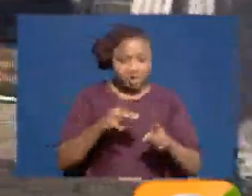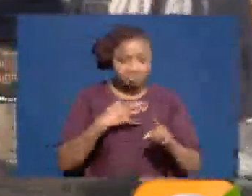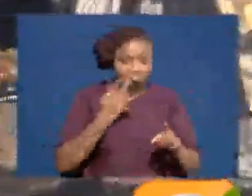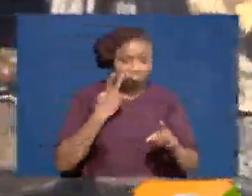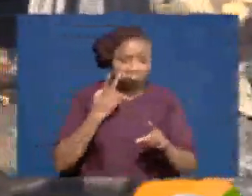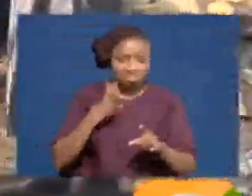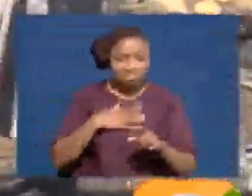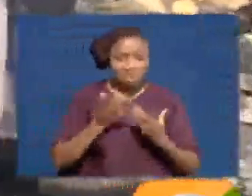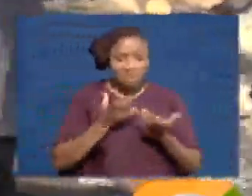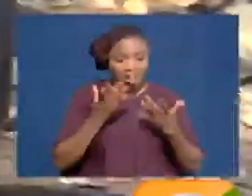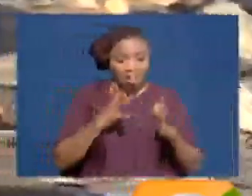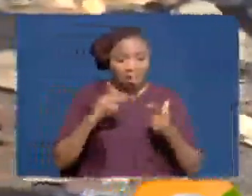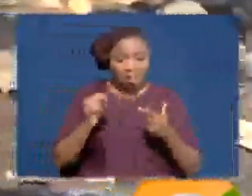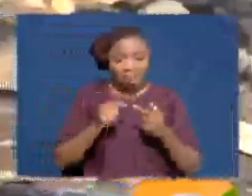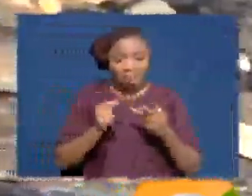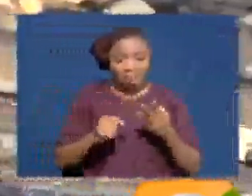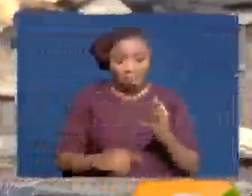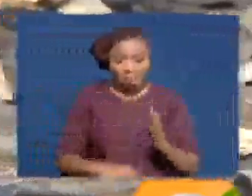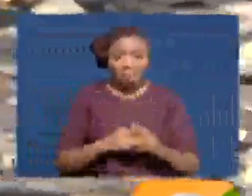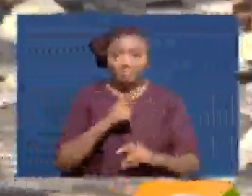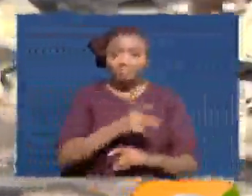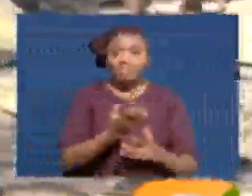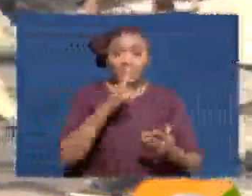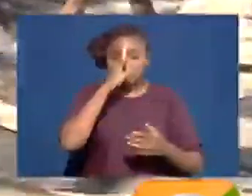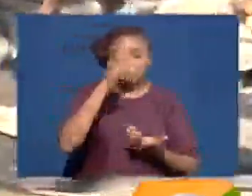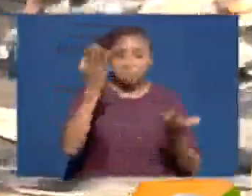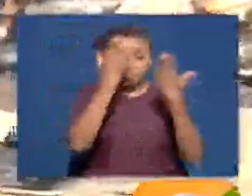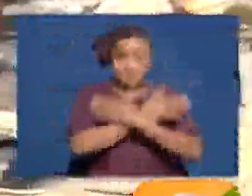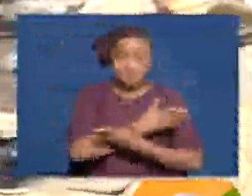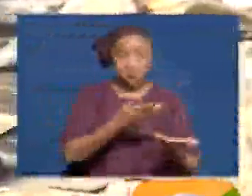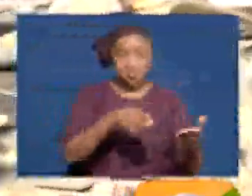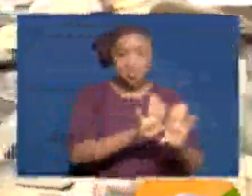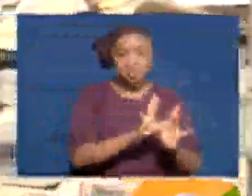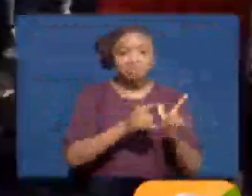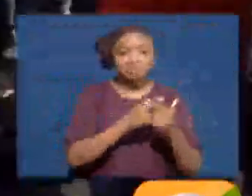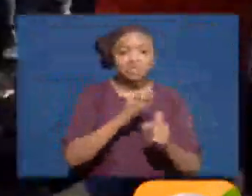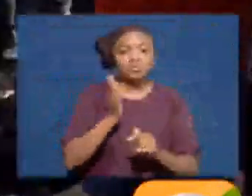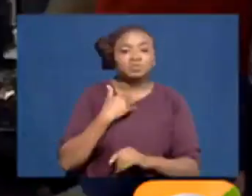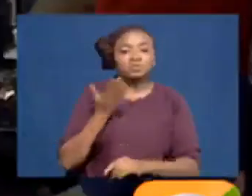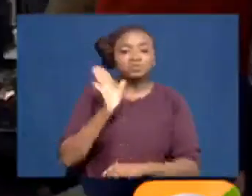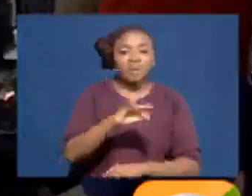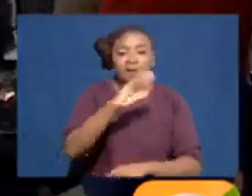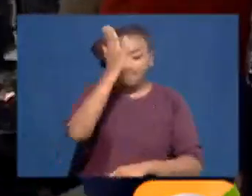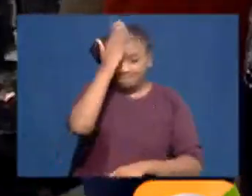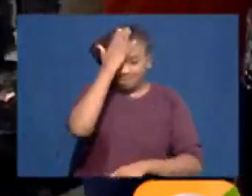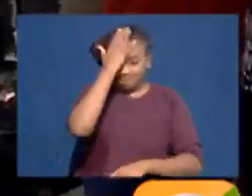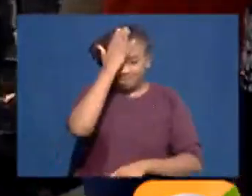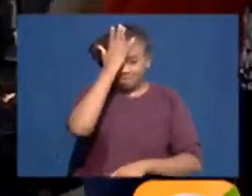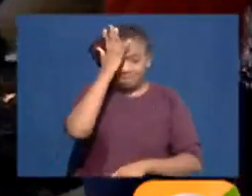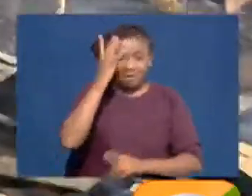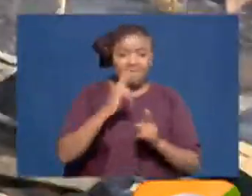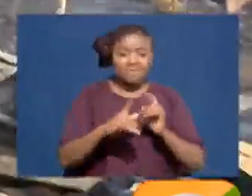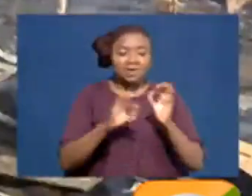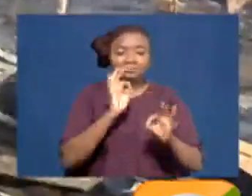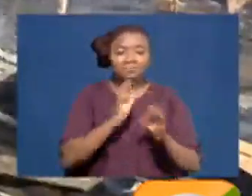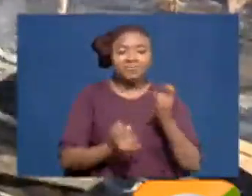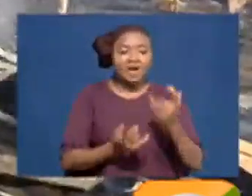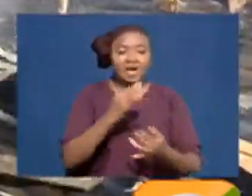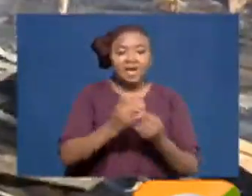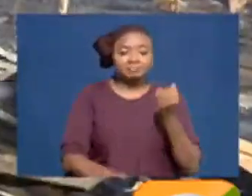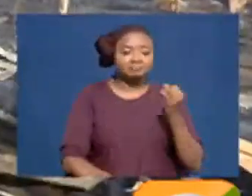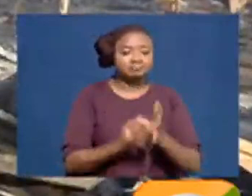Many of these traders had closed their businesses on Sunday evening to resume on Monday. A fire whose cause has